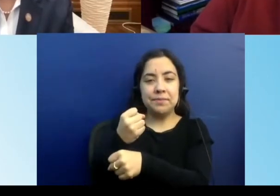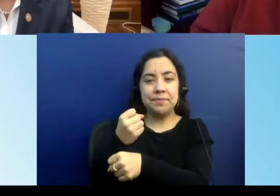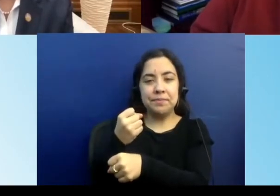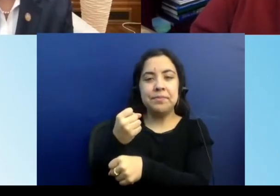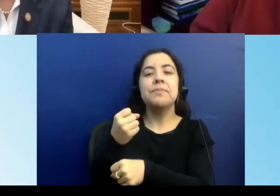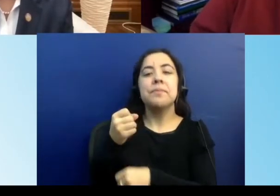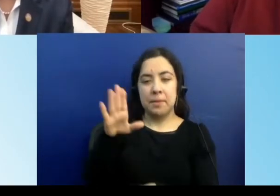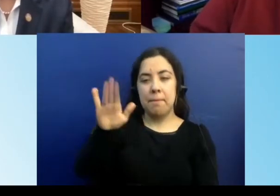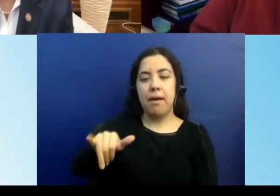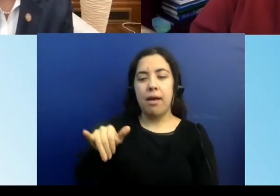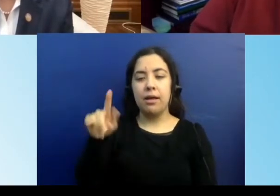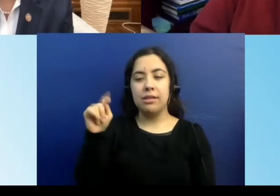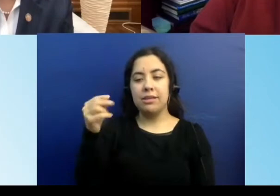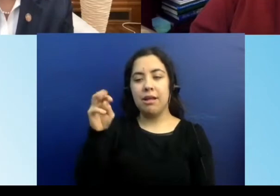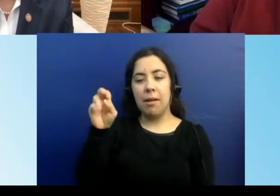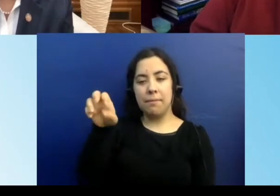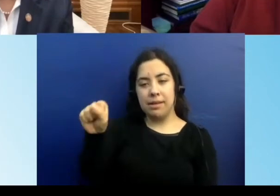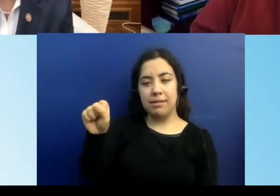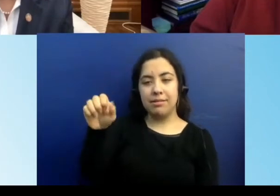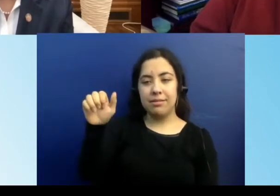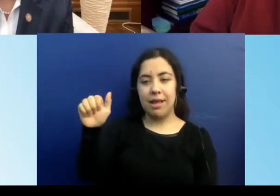me,